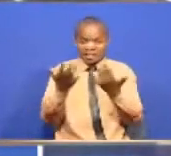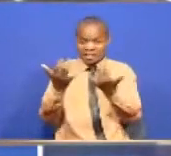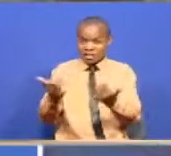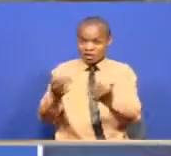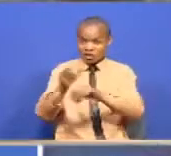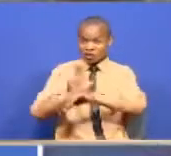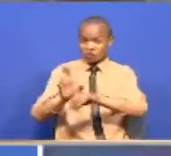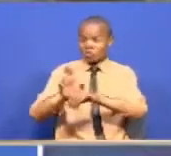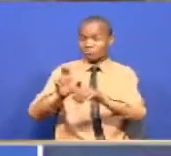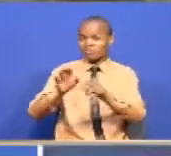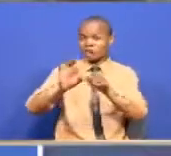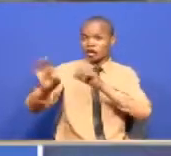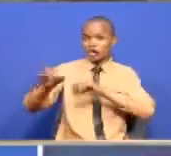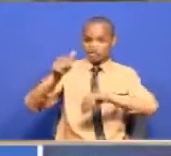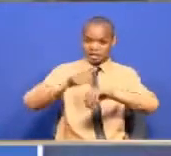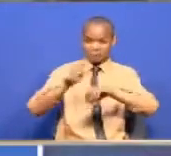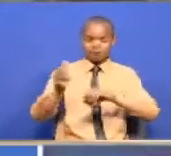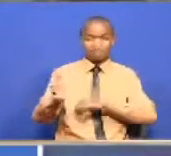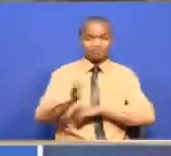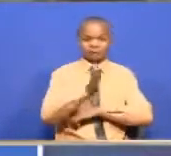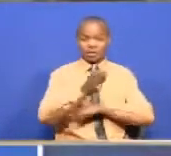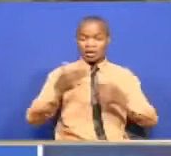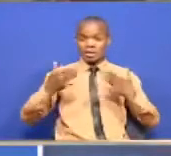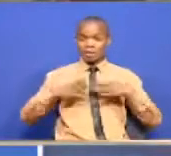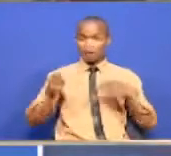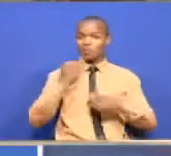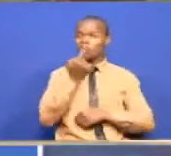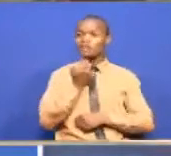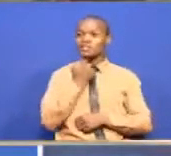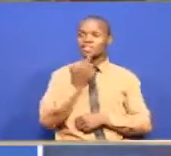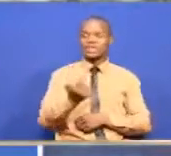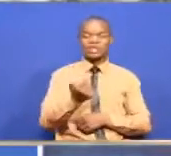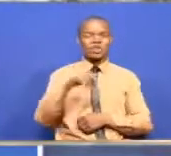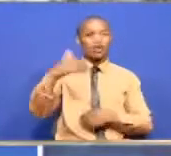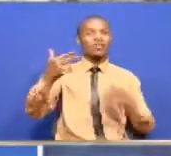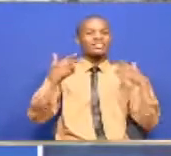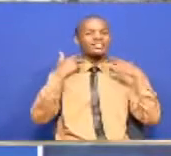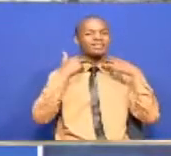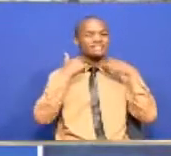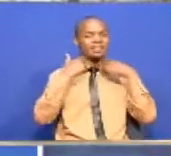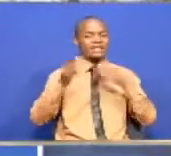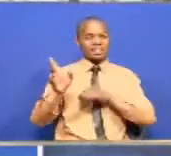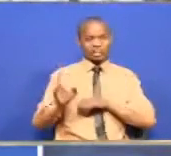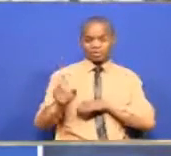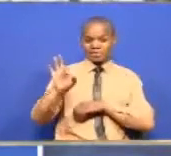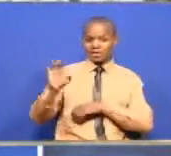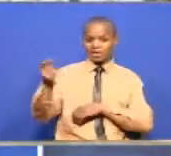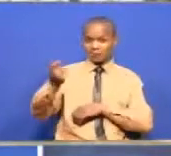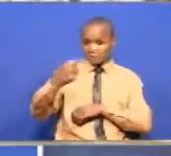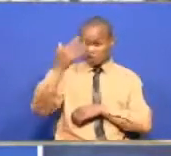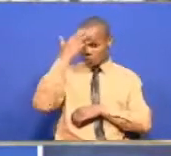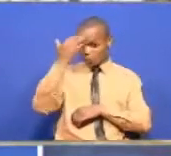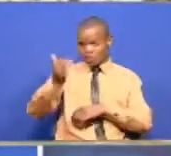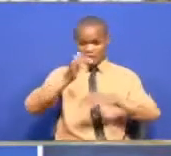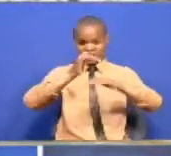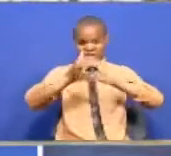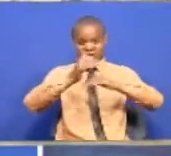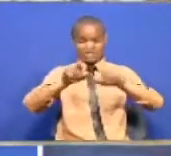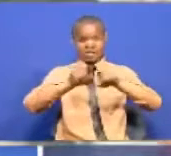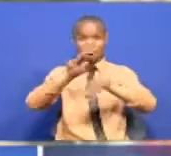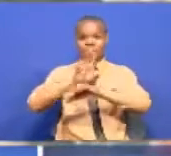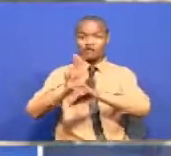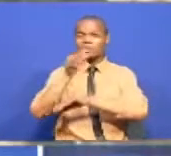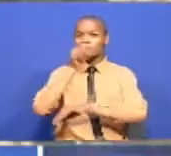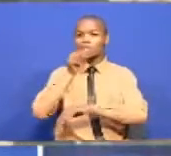muda. A number of travelers who say they had been trapped in Nairobi for 3 months because of the lockdown were forced to use private